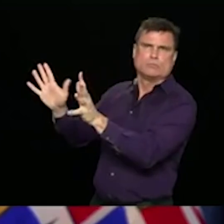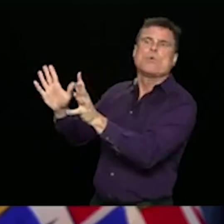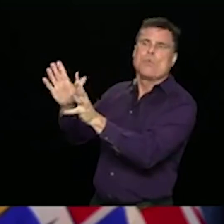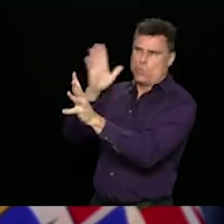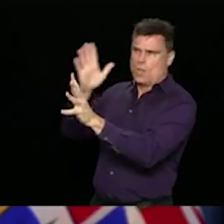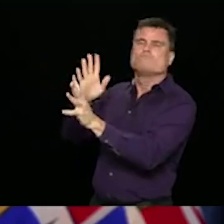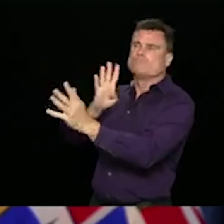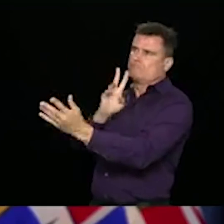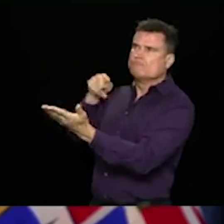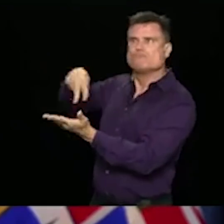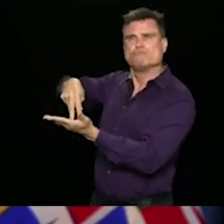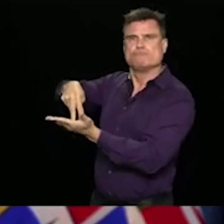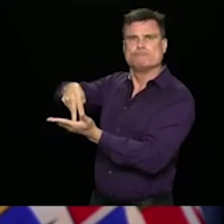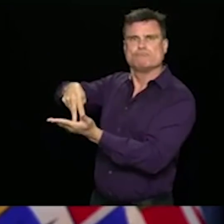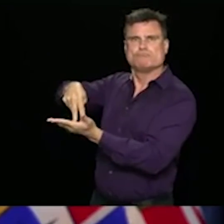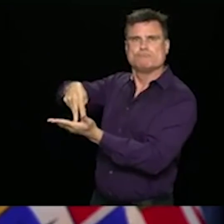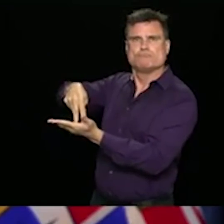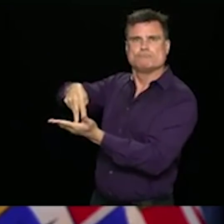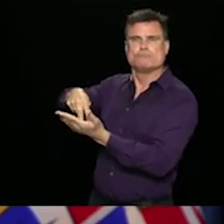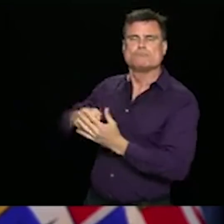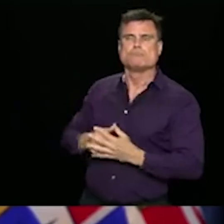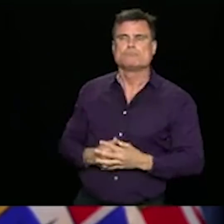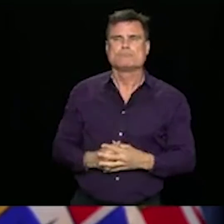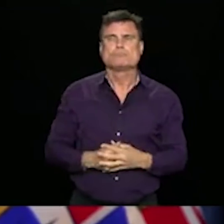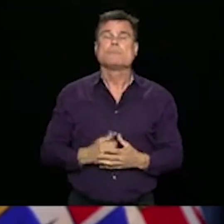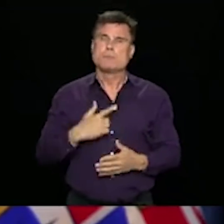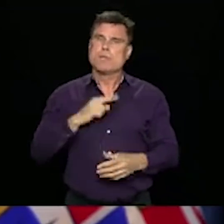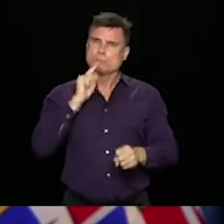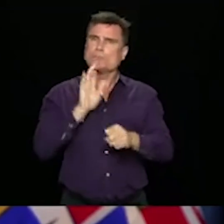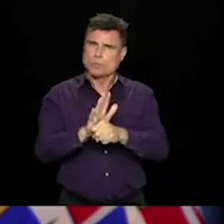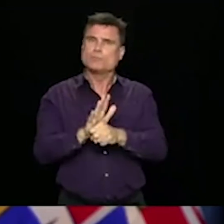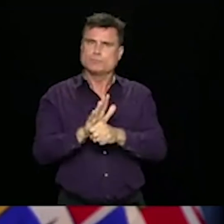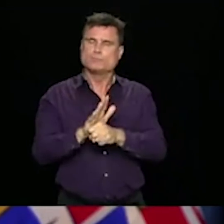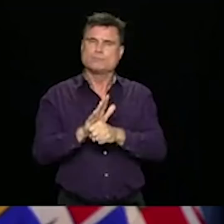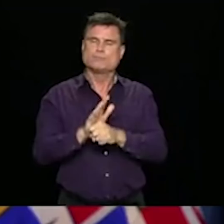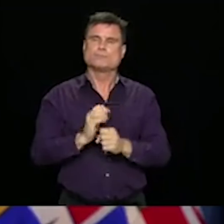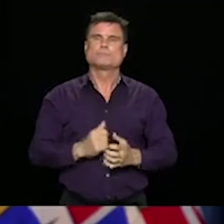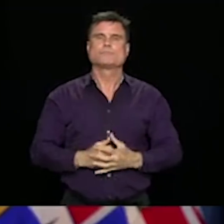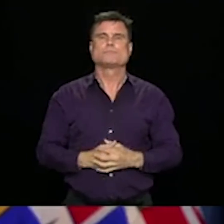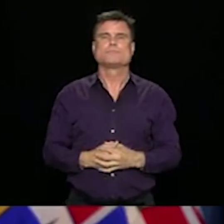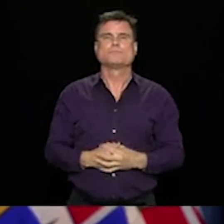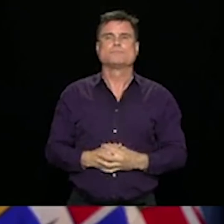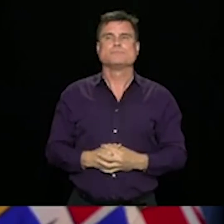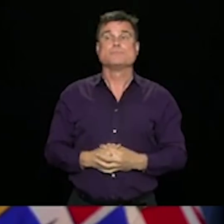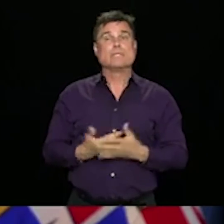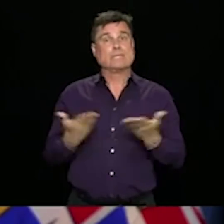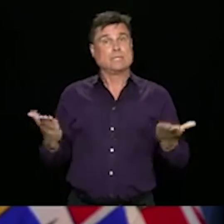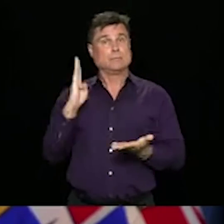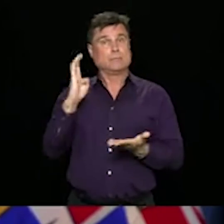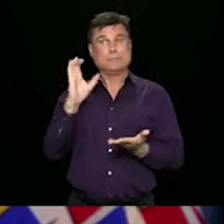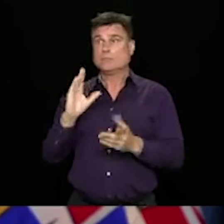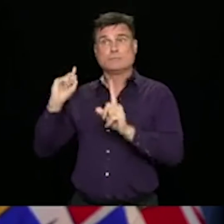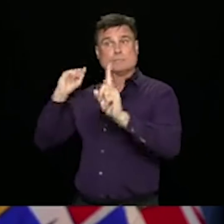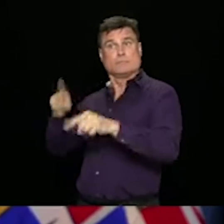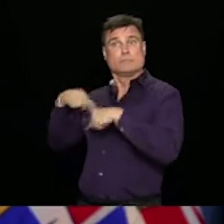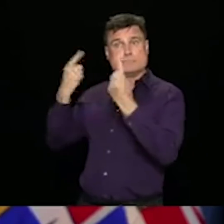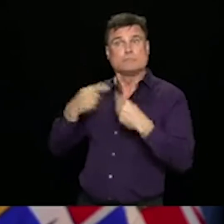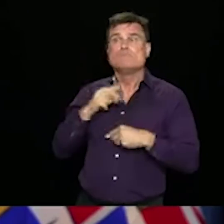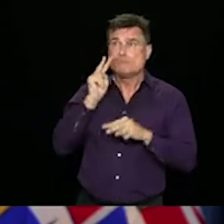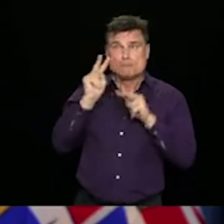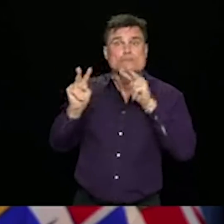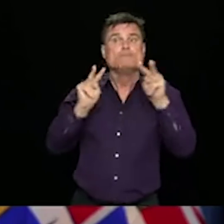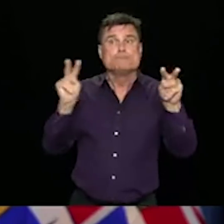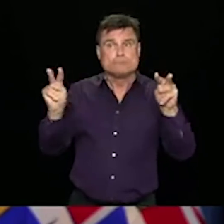up against racism, and I want to say I'm very pleased that this was done peacefully in